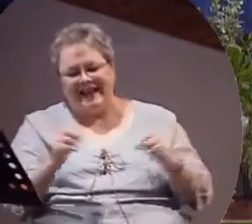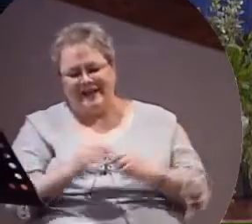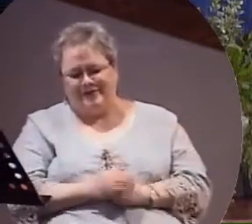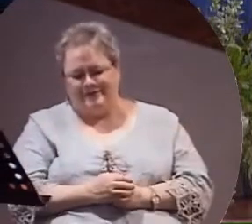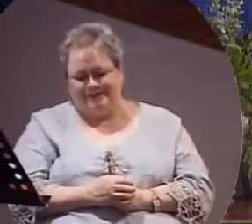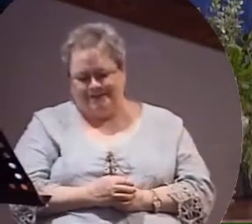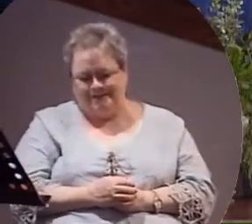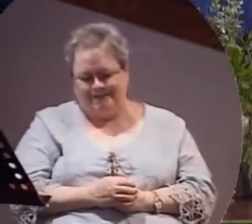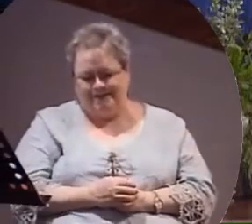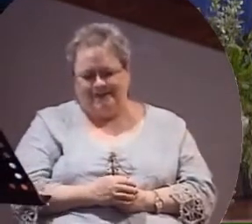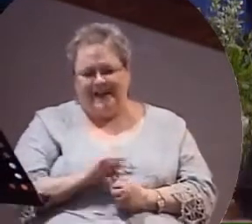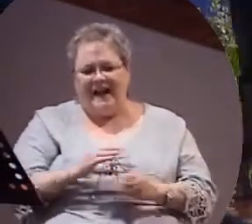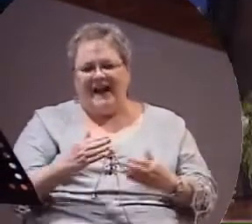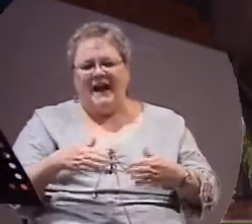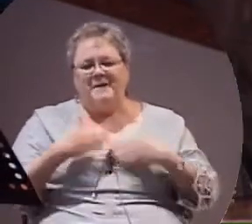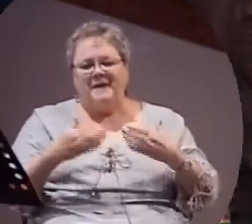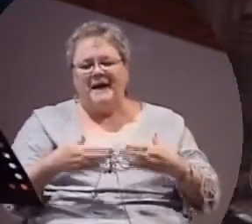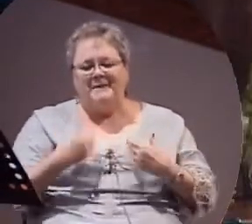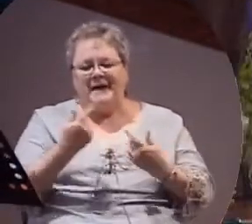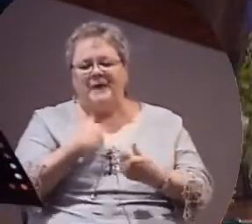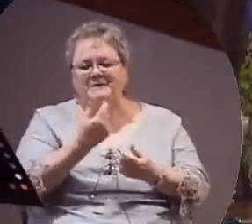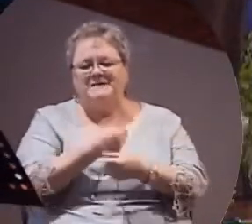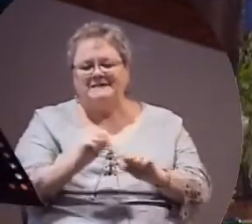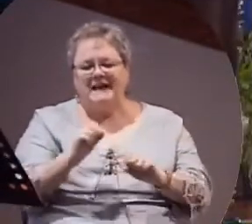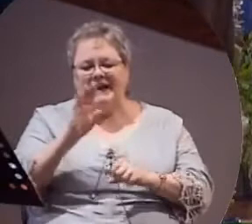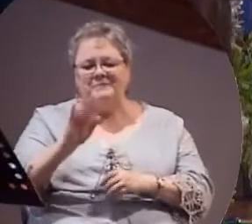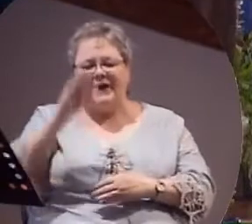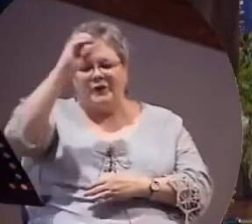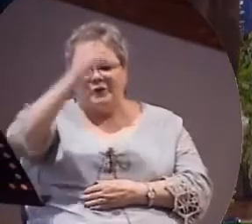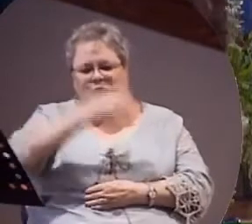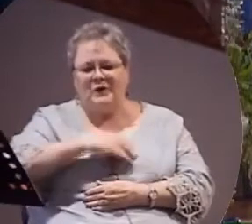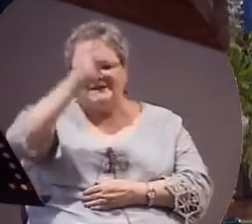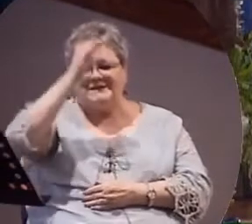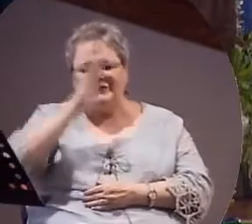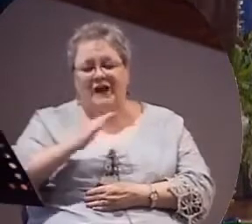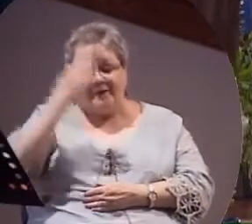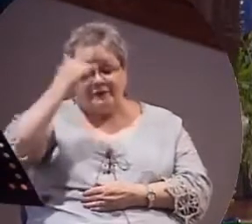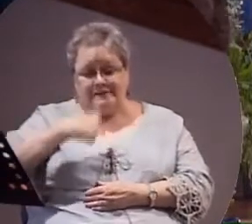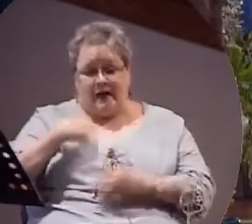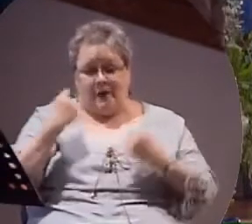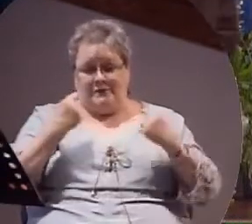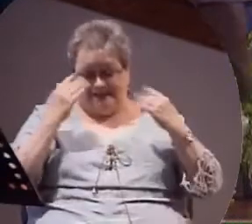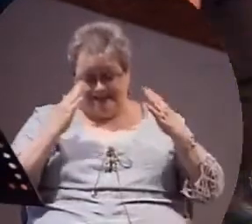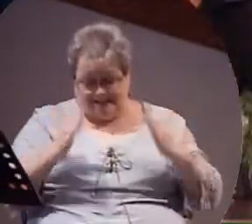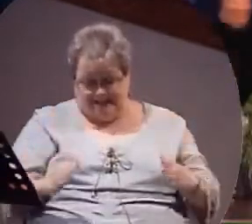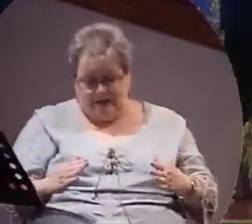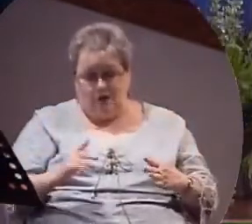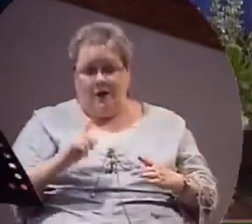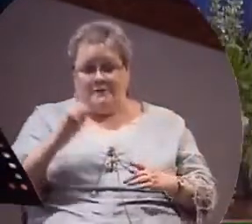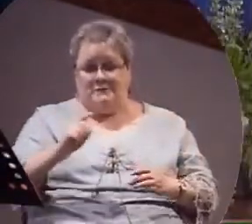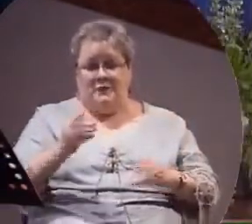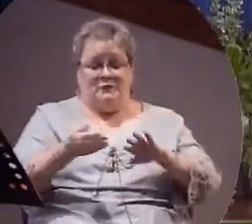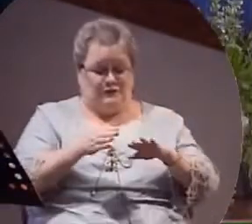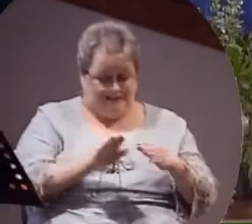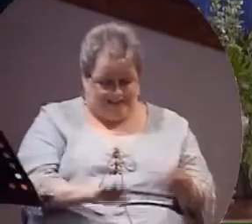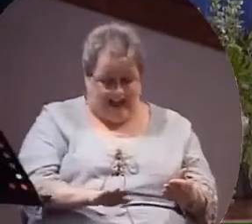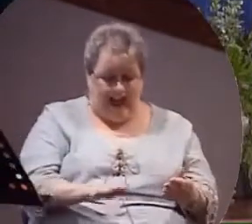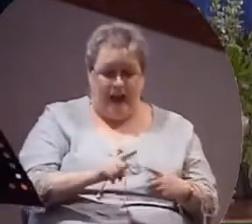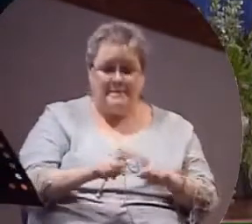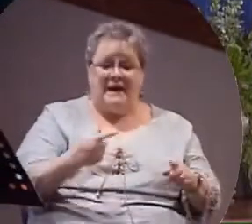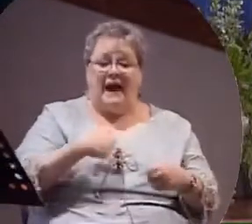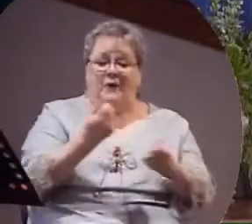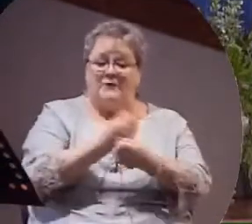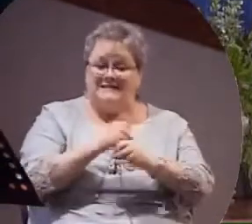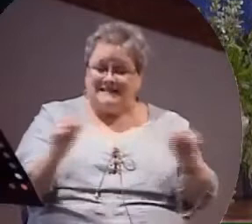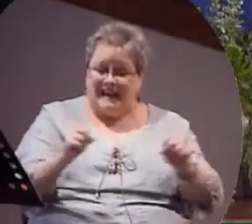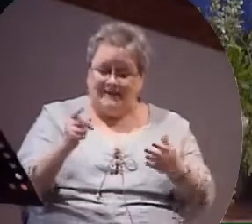all cap letters. Thank God. Got saved by the grace of God because I was a sinner and I was sentenced to die. I got saved. And